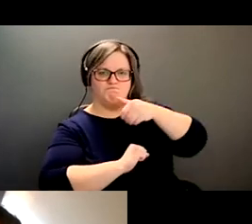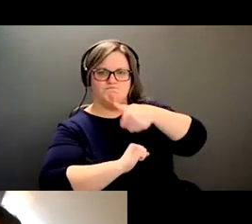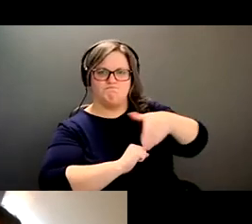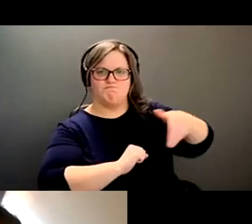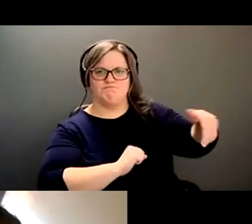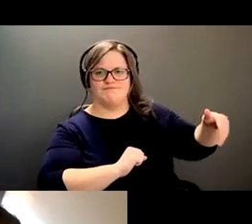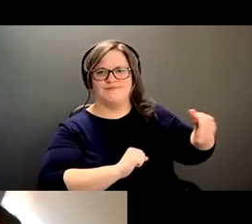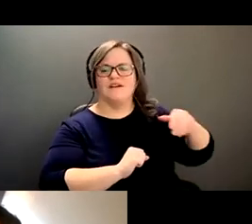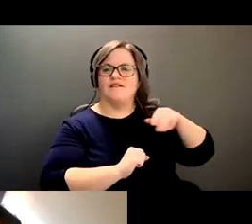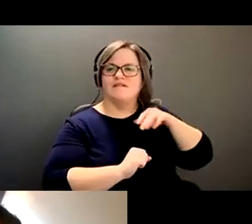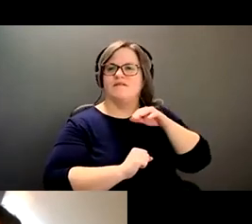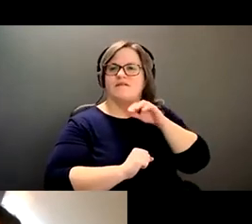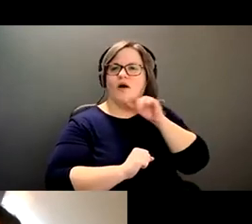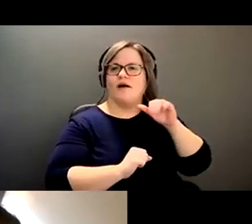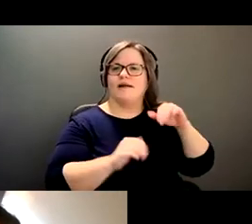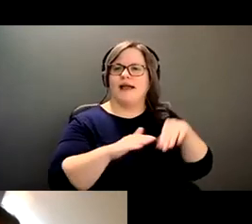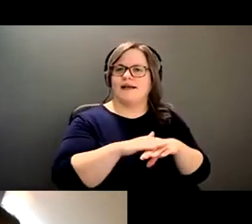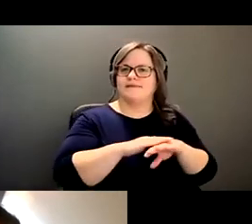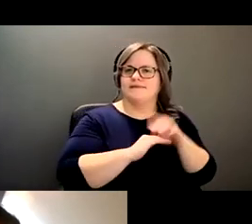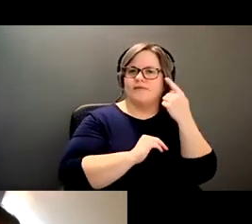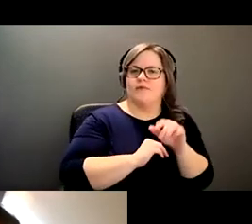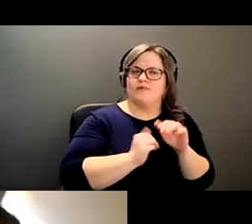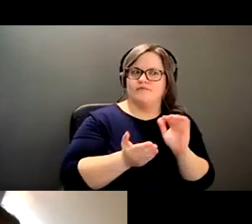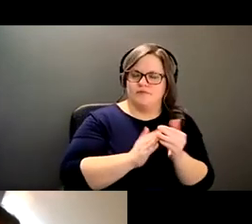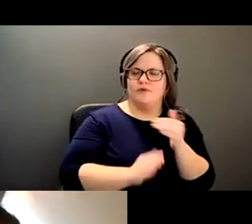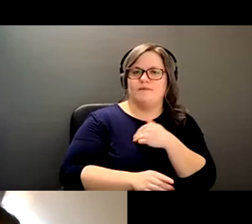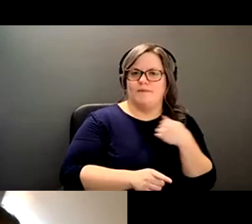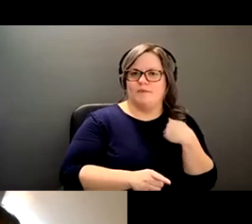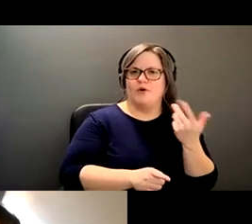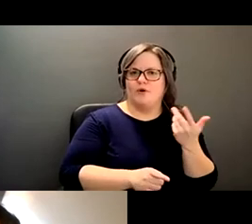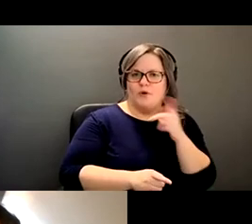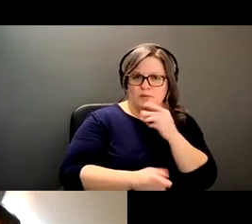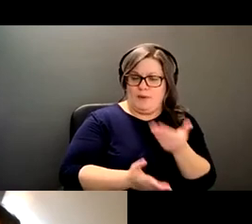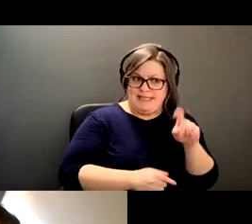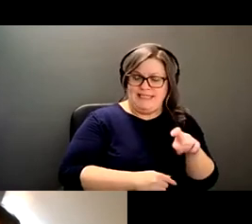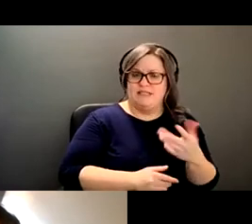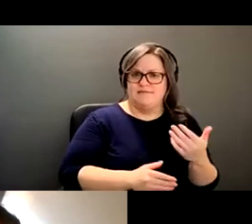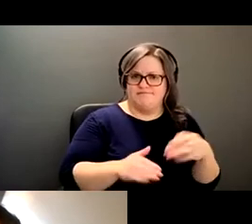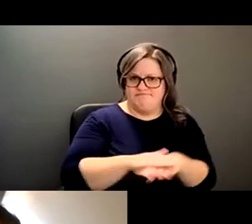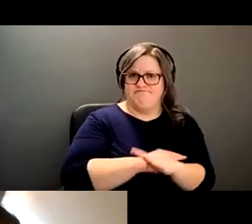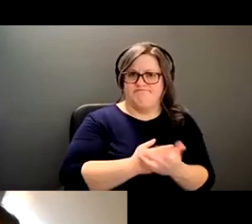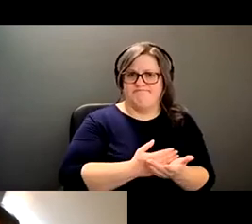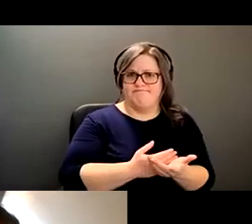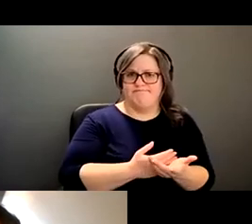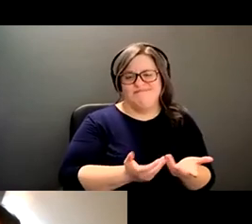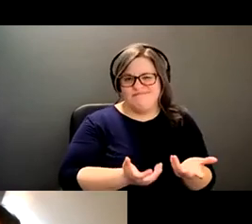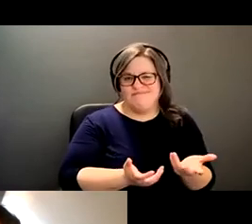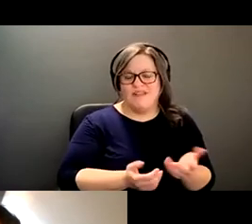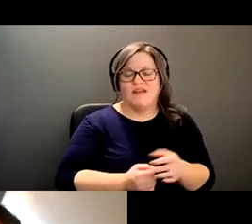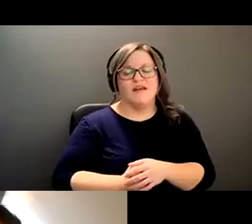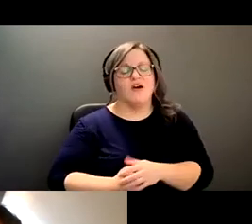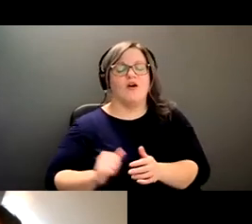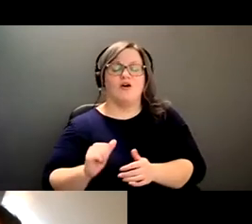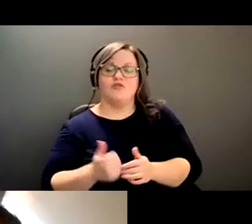for other community members that would need that space, right? And yeah, alternative